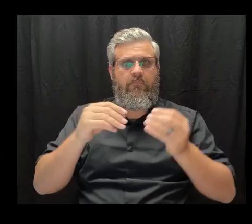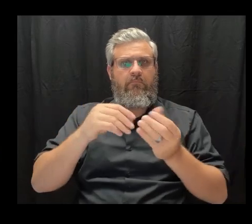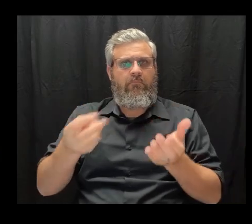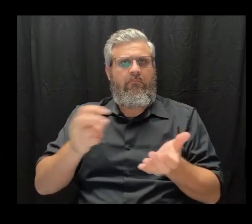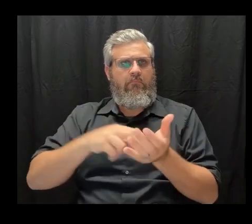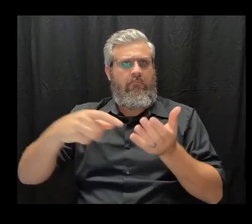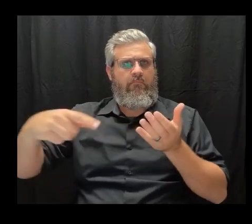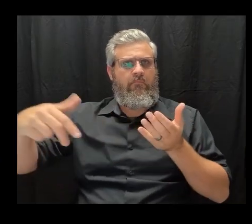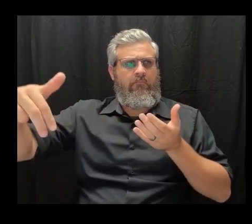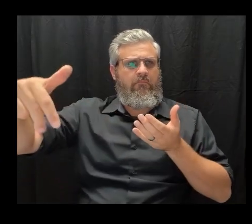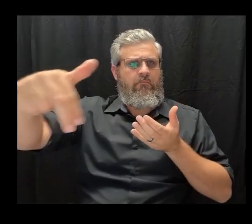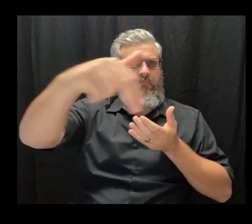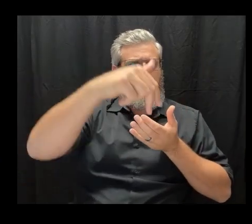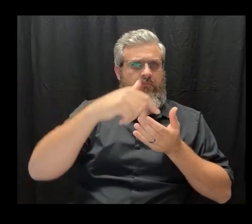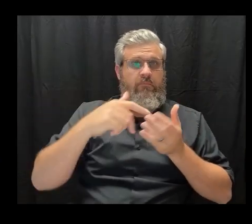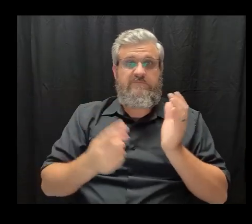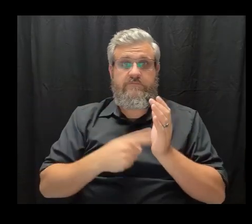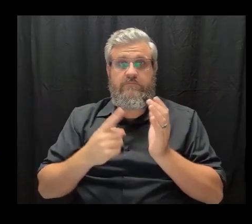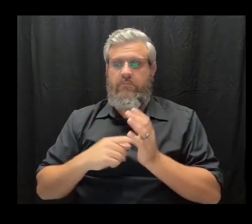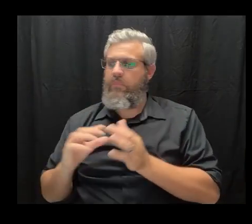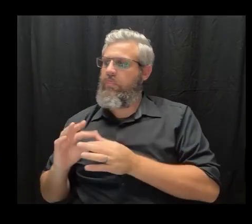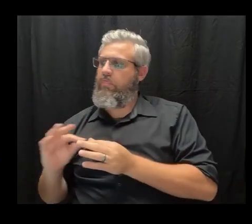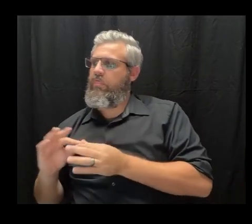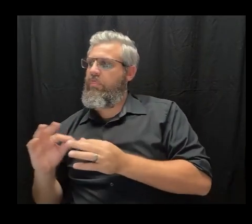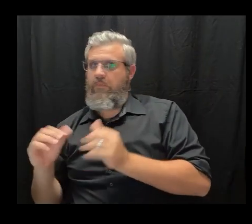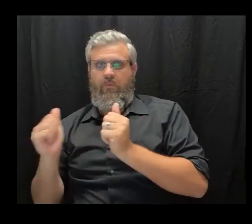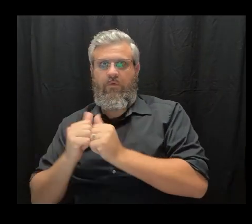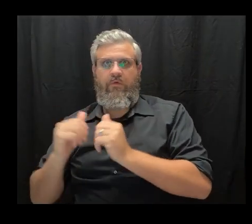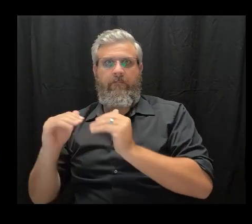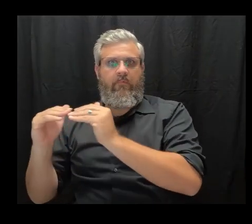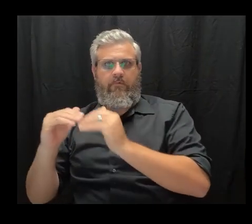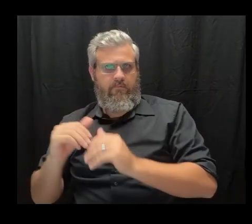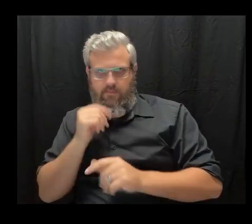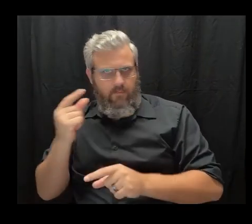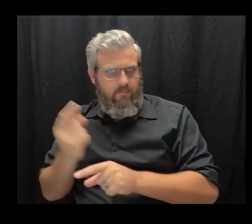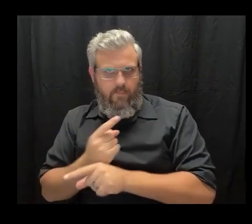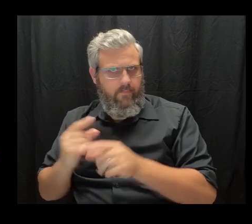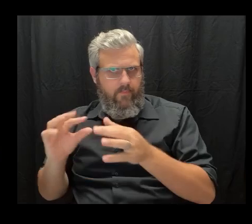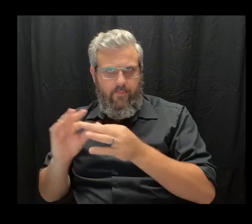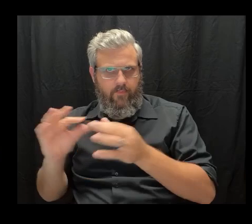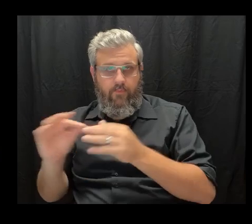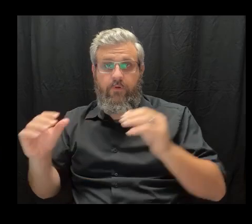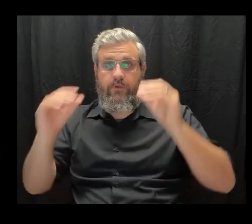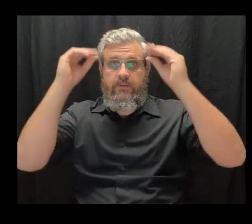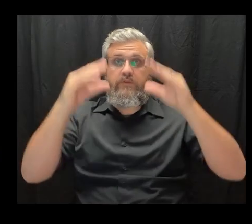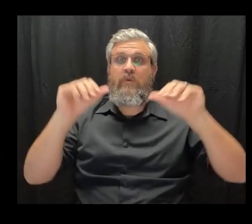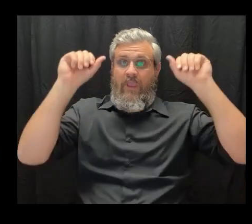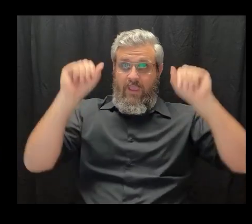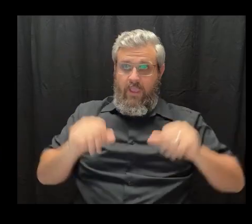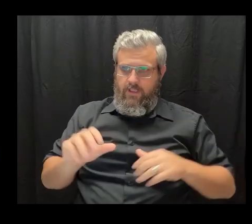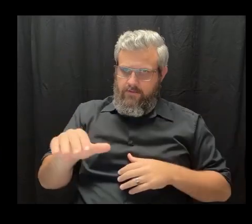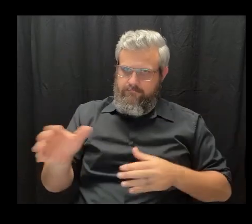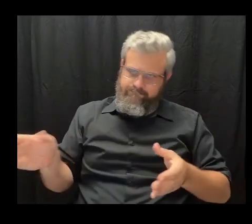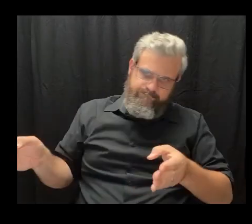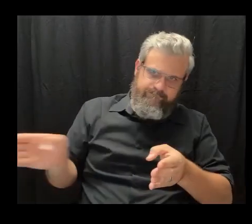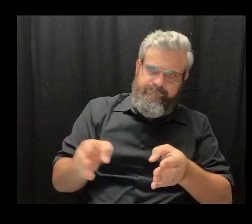peers. This type of behavior can frequently be redirected by educators through the use of the